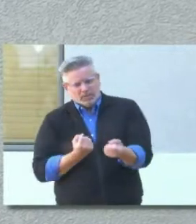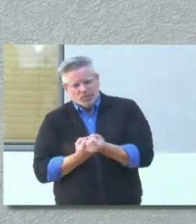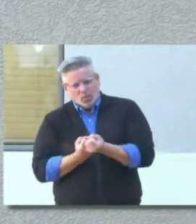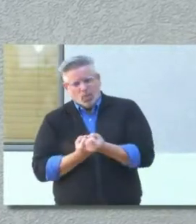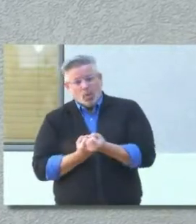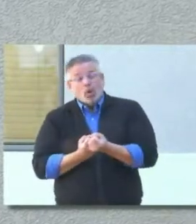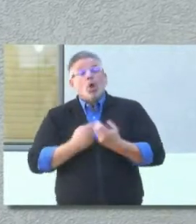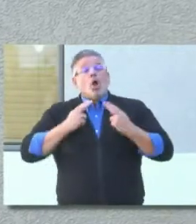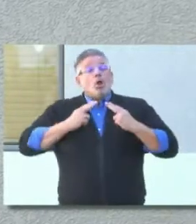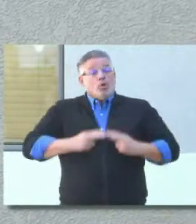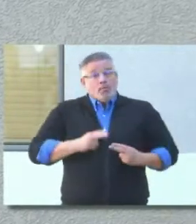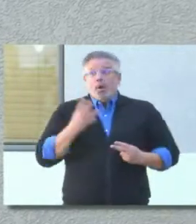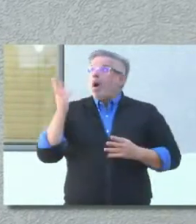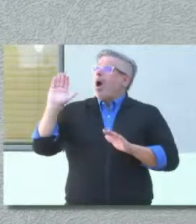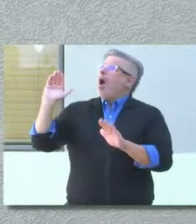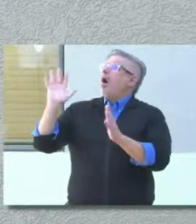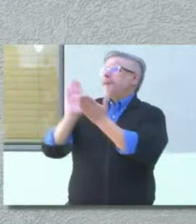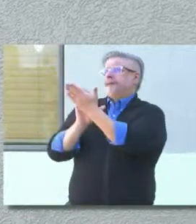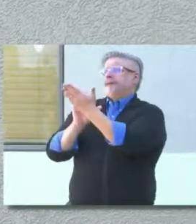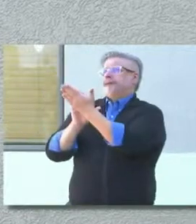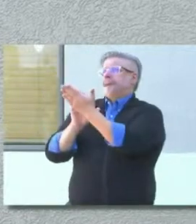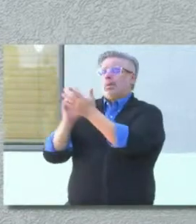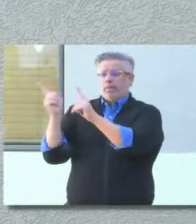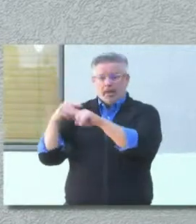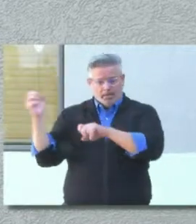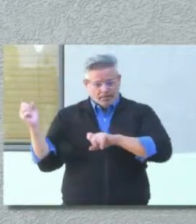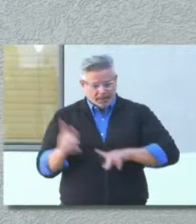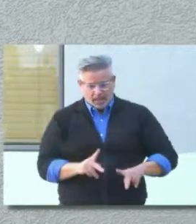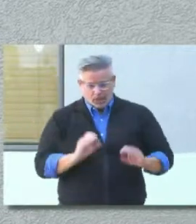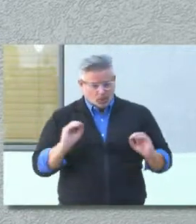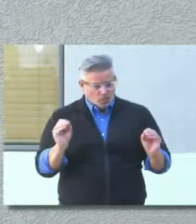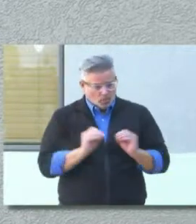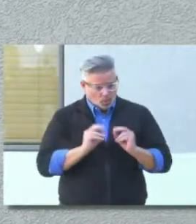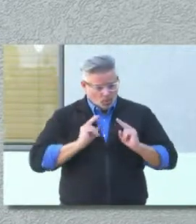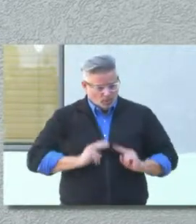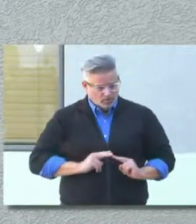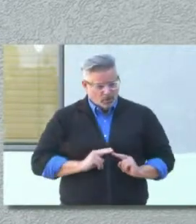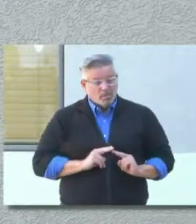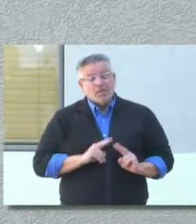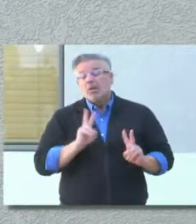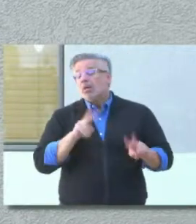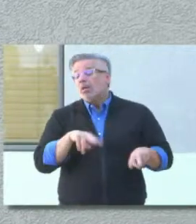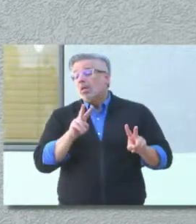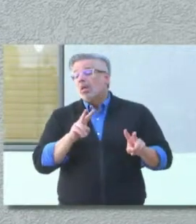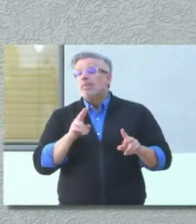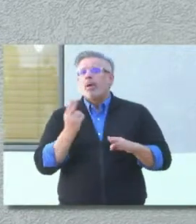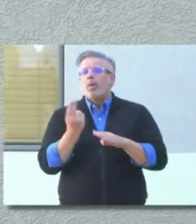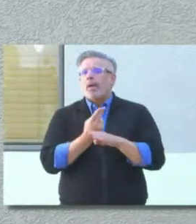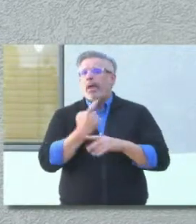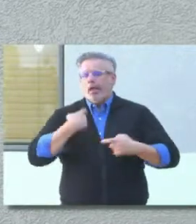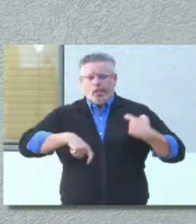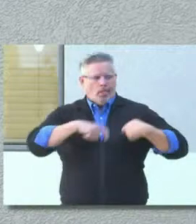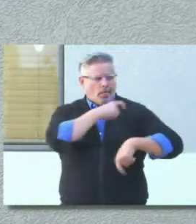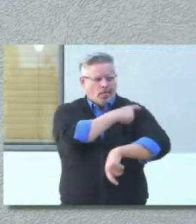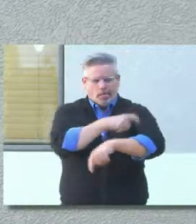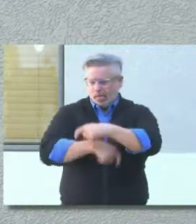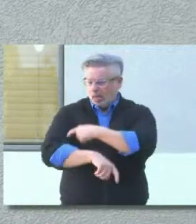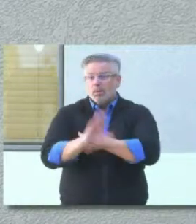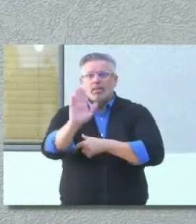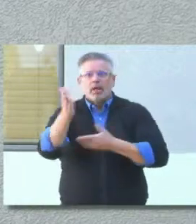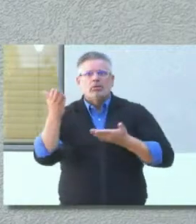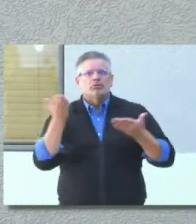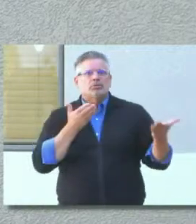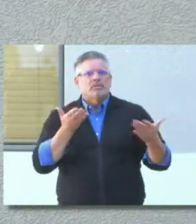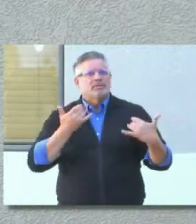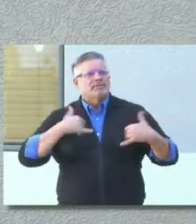when they come back and no longer wear that uniform, but often wear those wounds associated with their service.